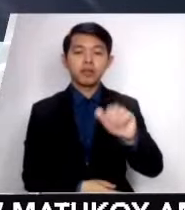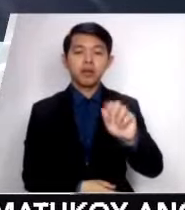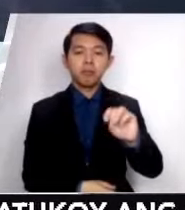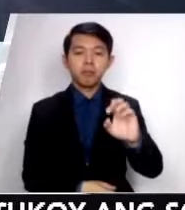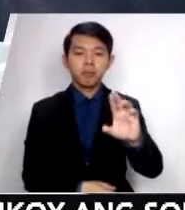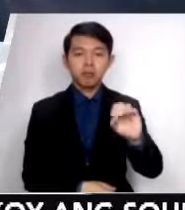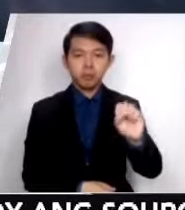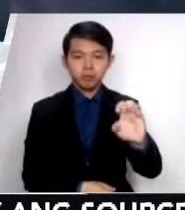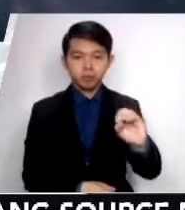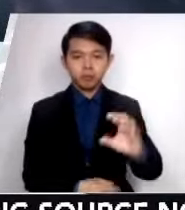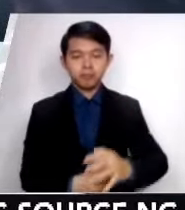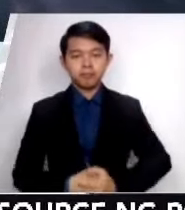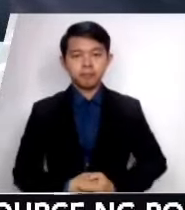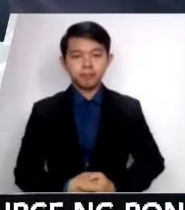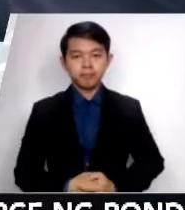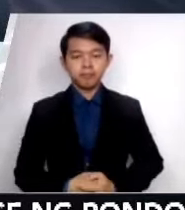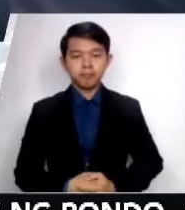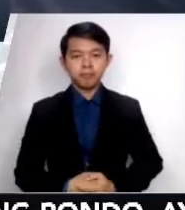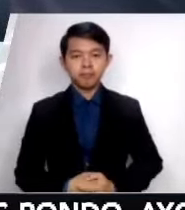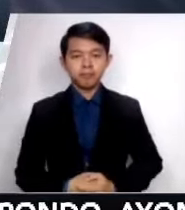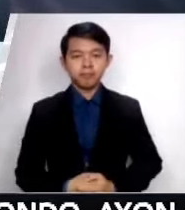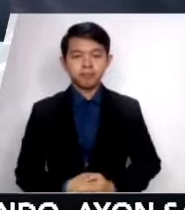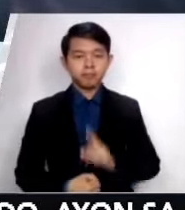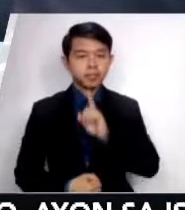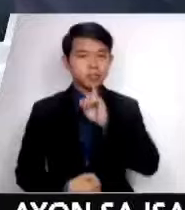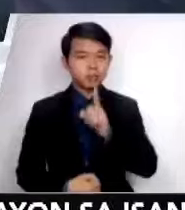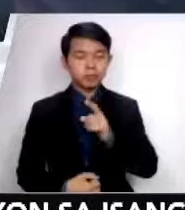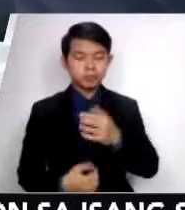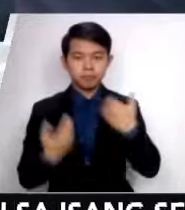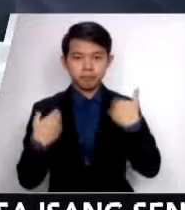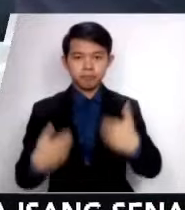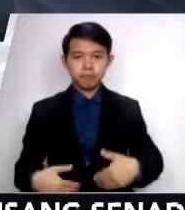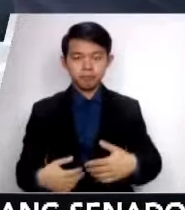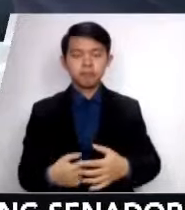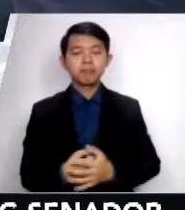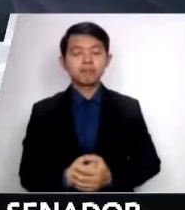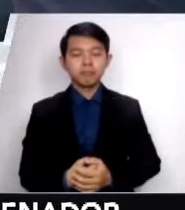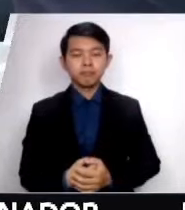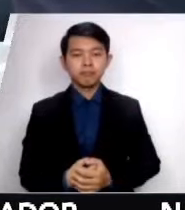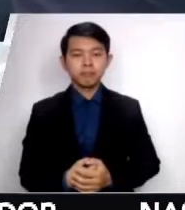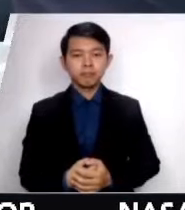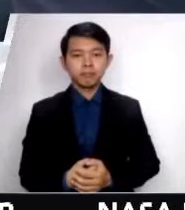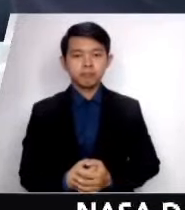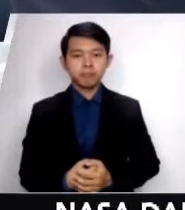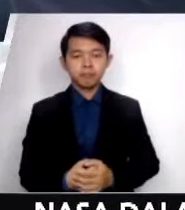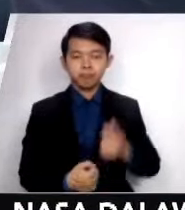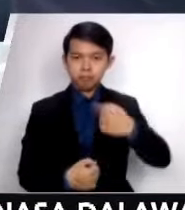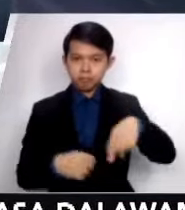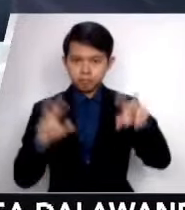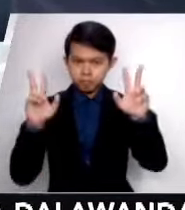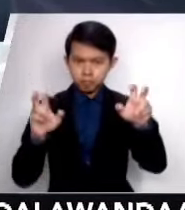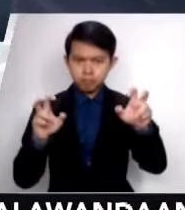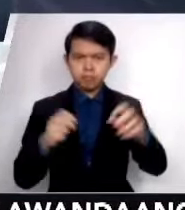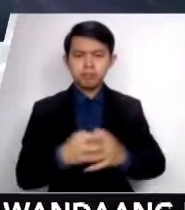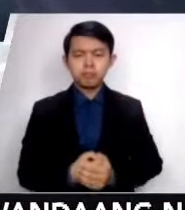Indeed, you embody your slogan, Isa sa puso ng